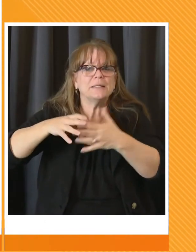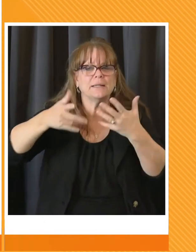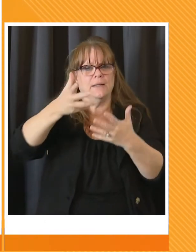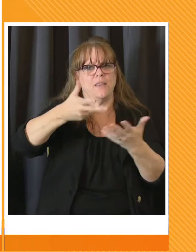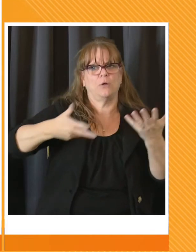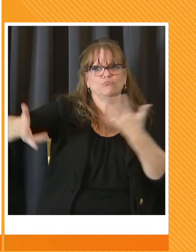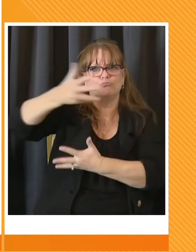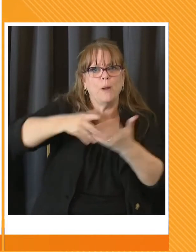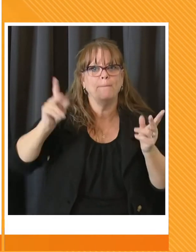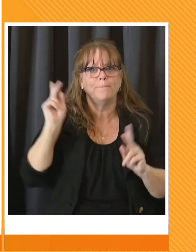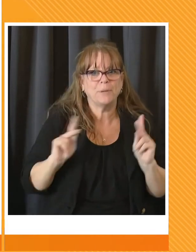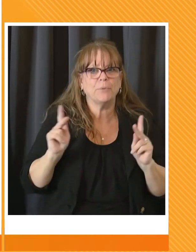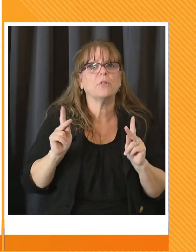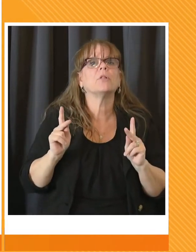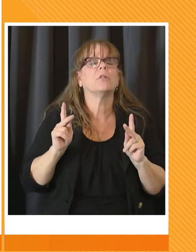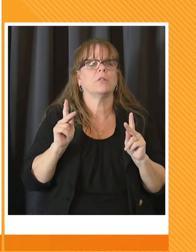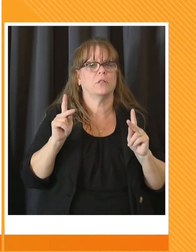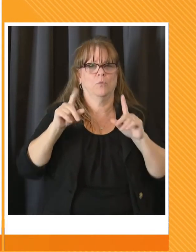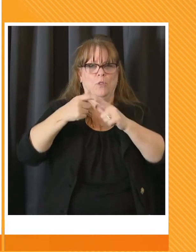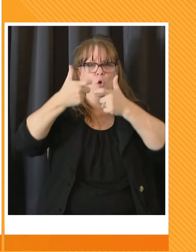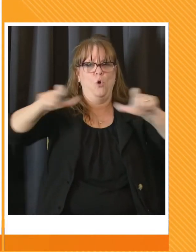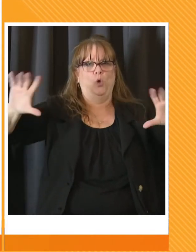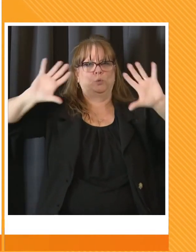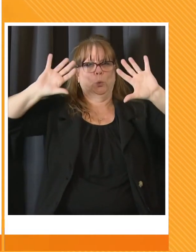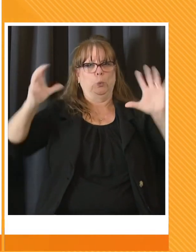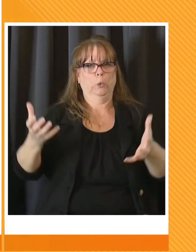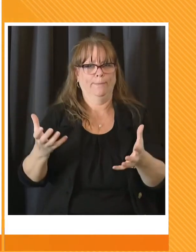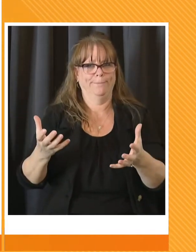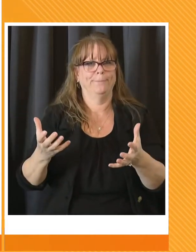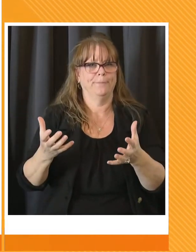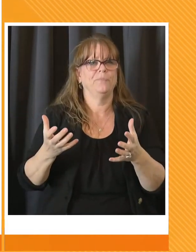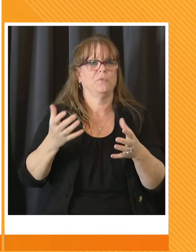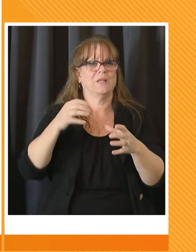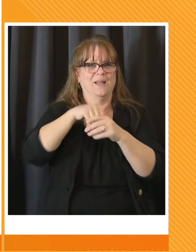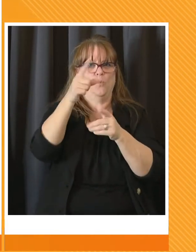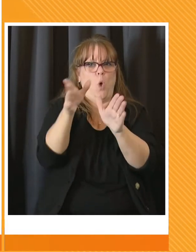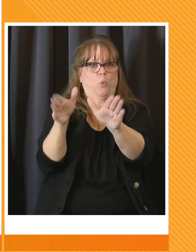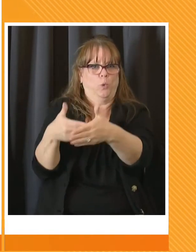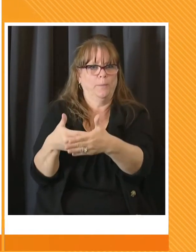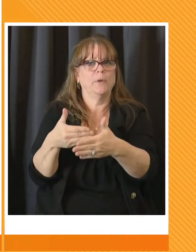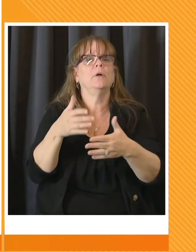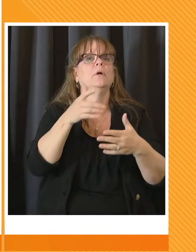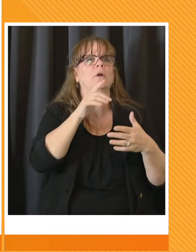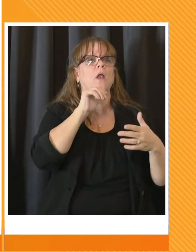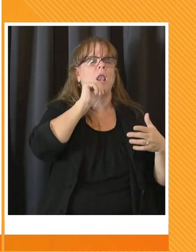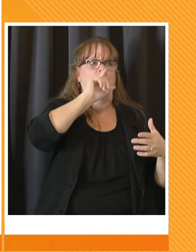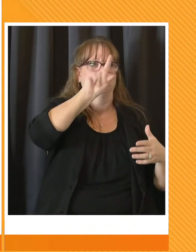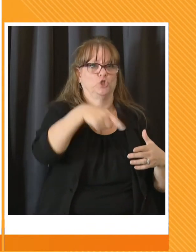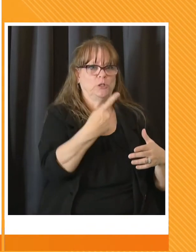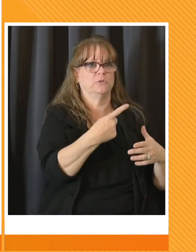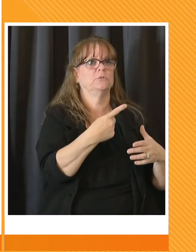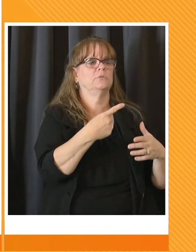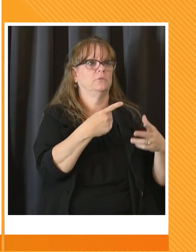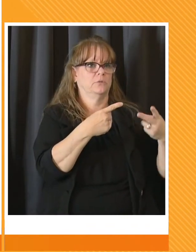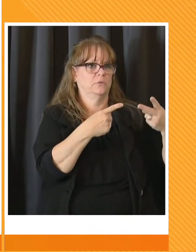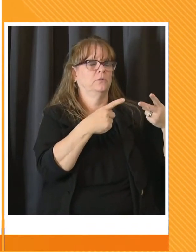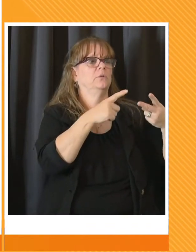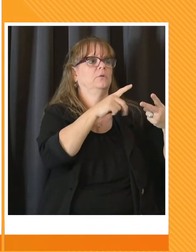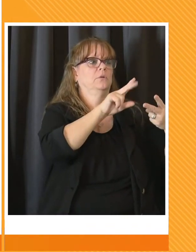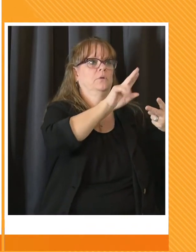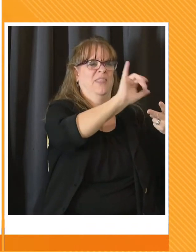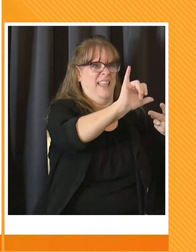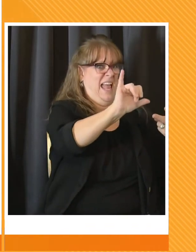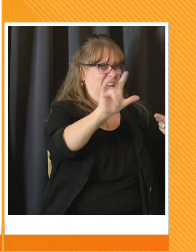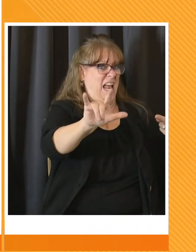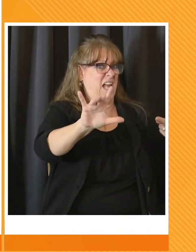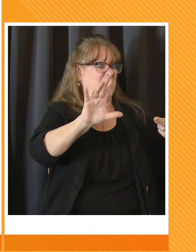in phase 1. And then finally in phase 2, any adults who were involved in the COVID vaccine clinical trials who received a